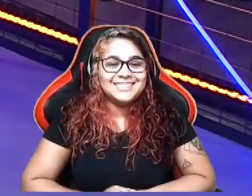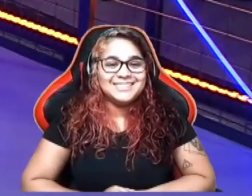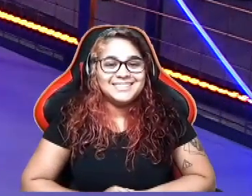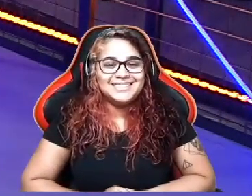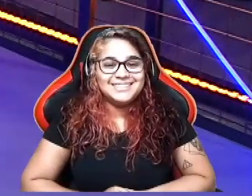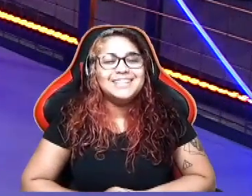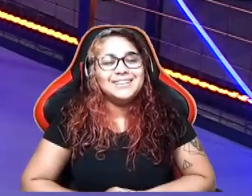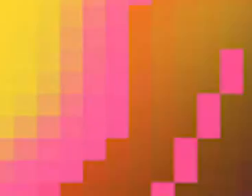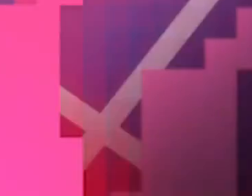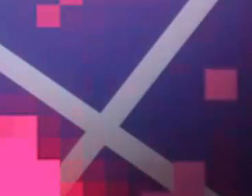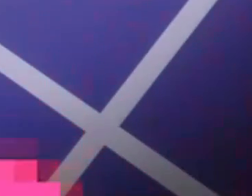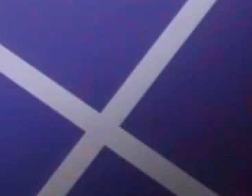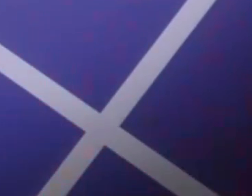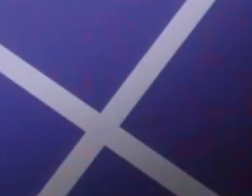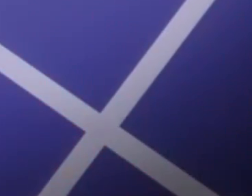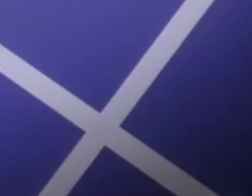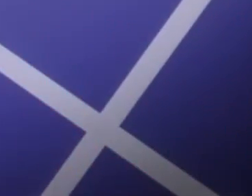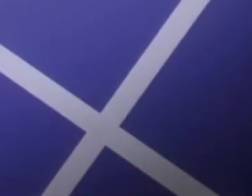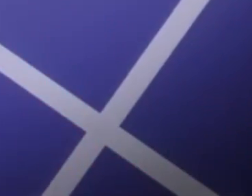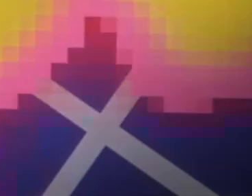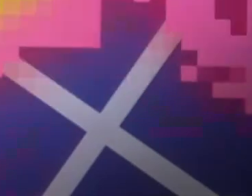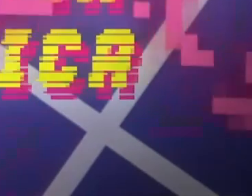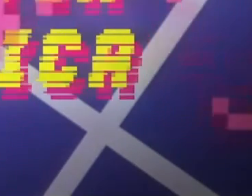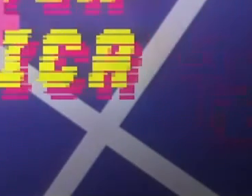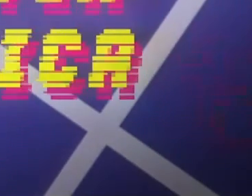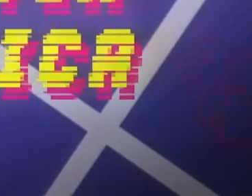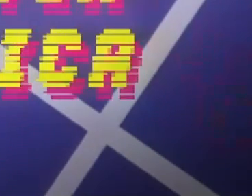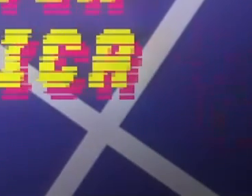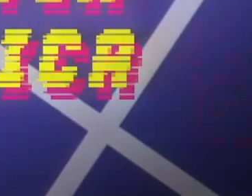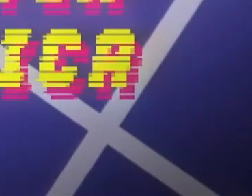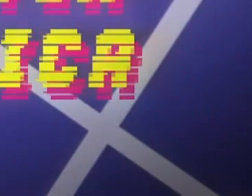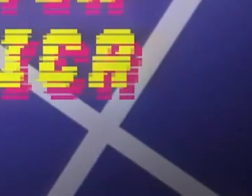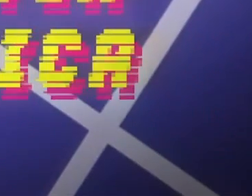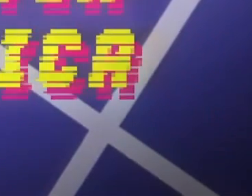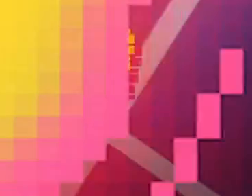pleasure. Beijo. E você? Big Festival 2021, the biggest games festival in Latin America.